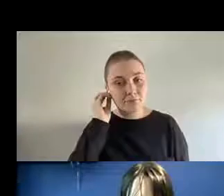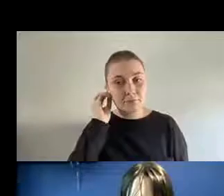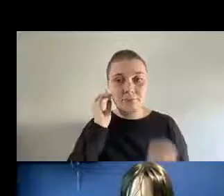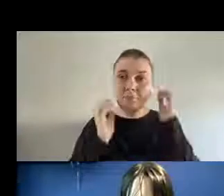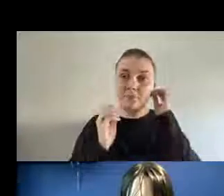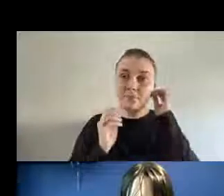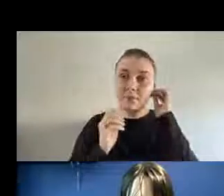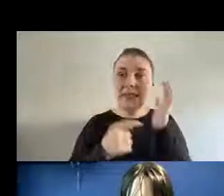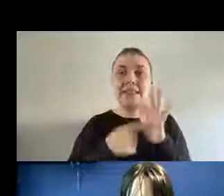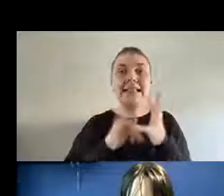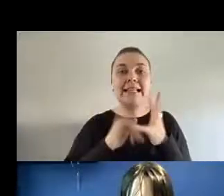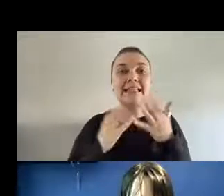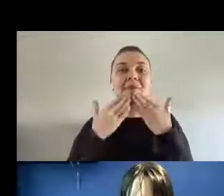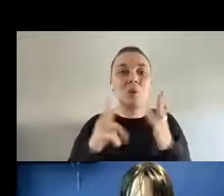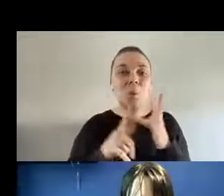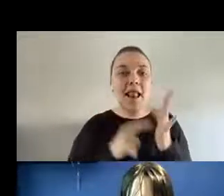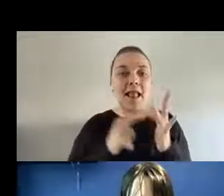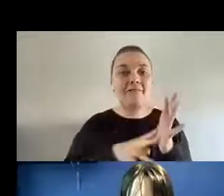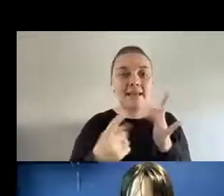Thanks, Olivia.